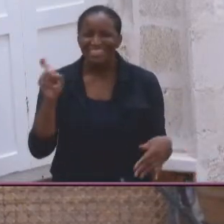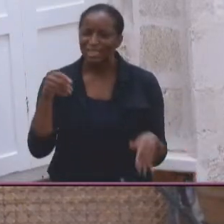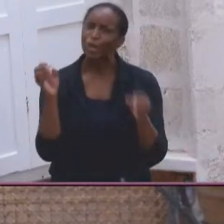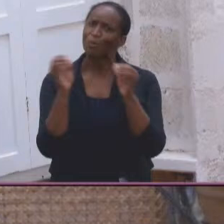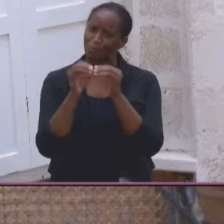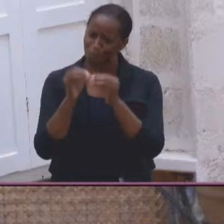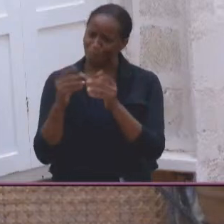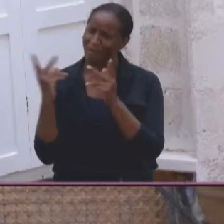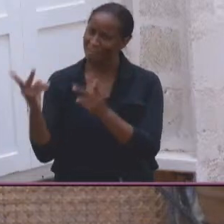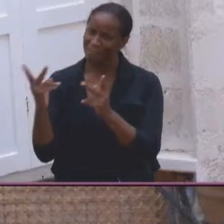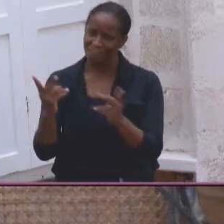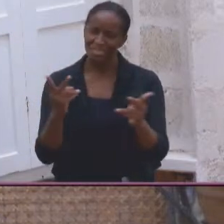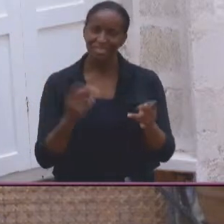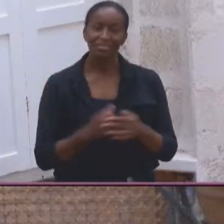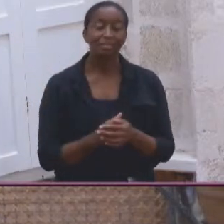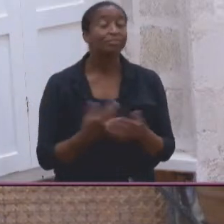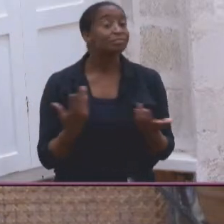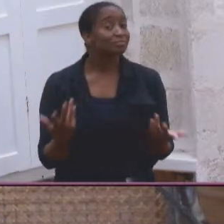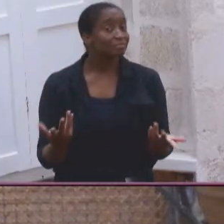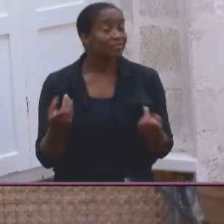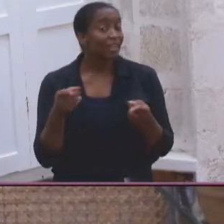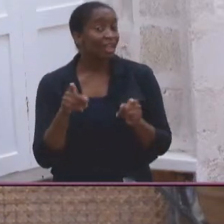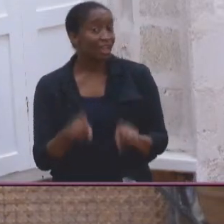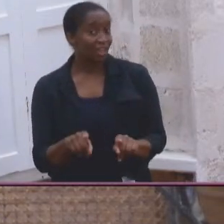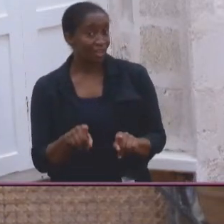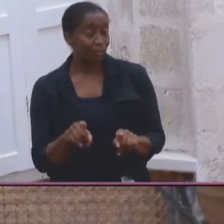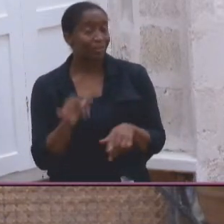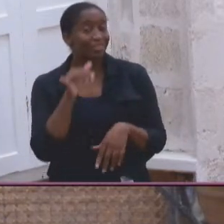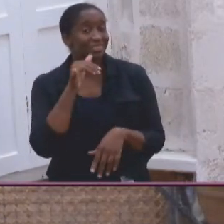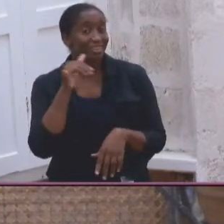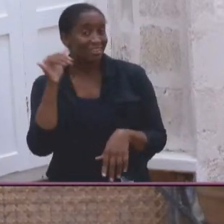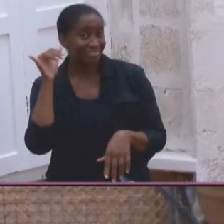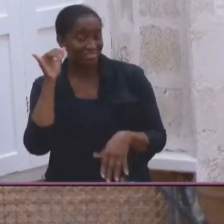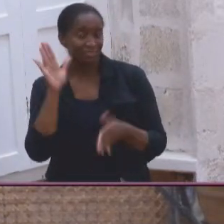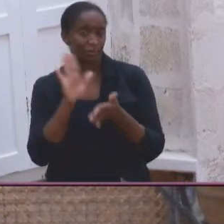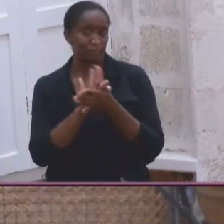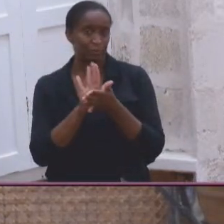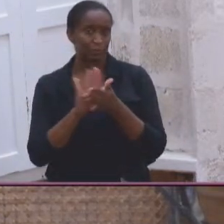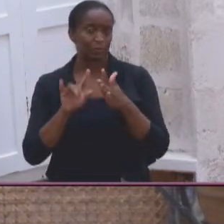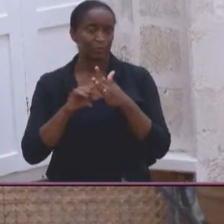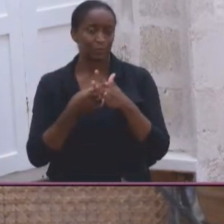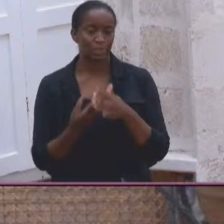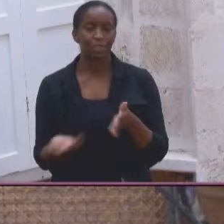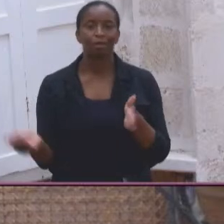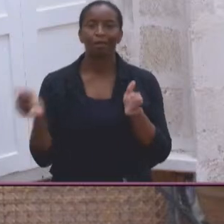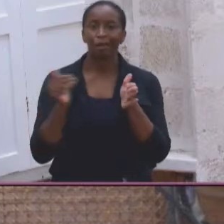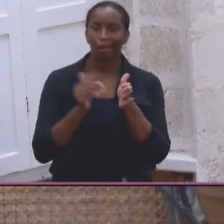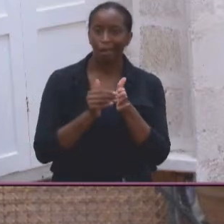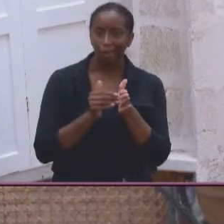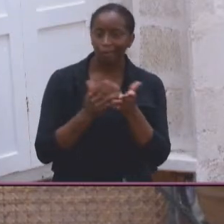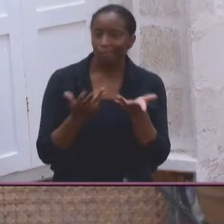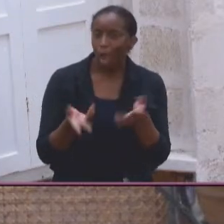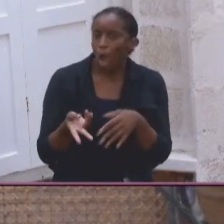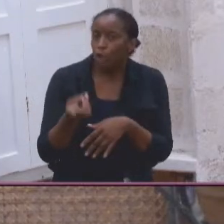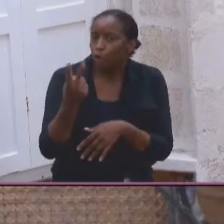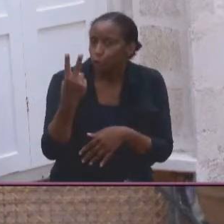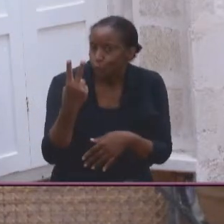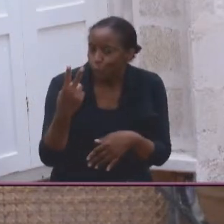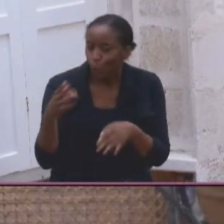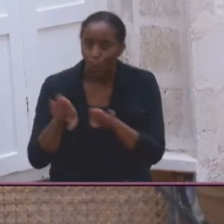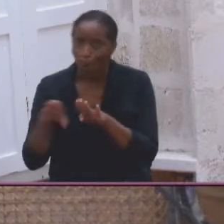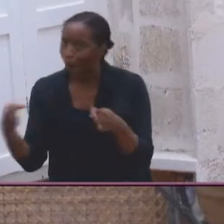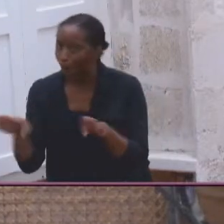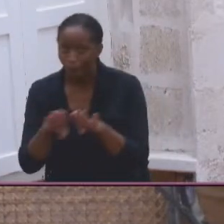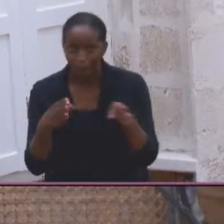today 2 schools are closed. One of them due to rodent infestation. And these are things that